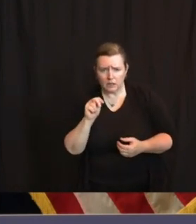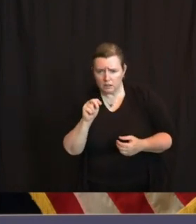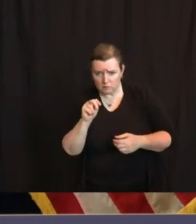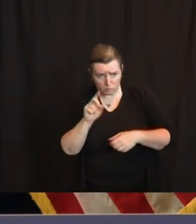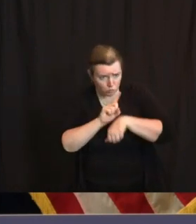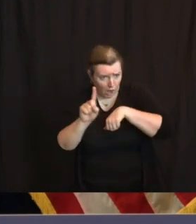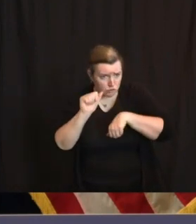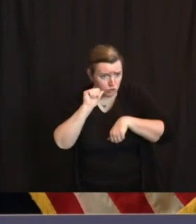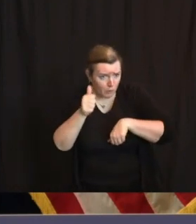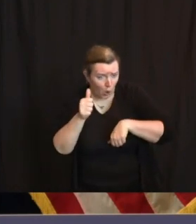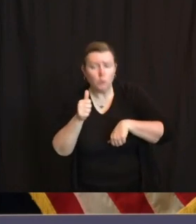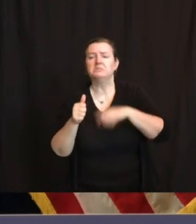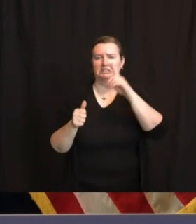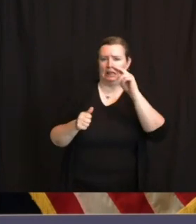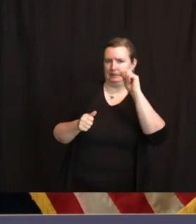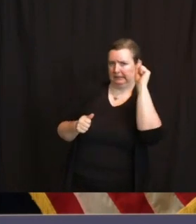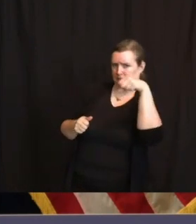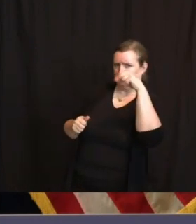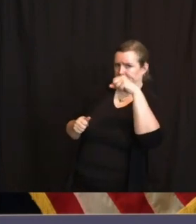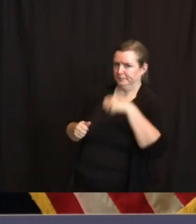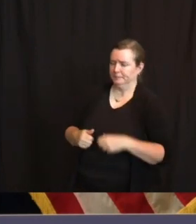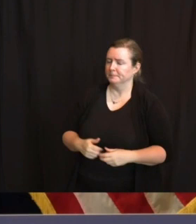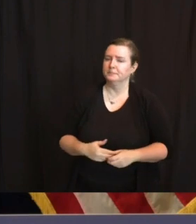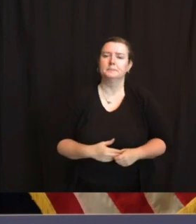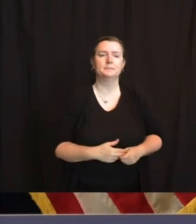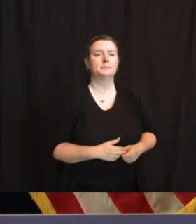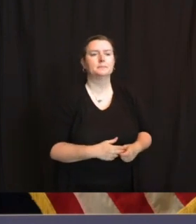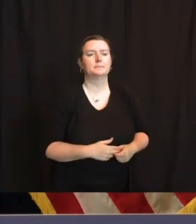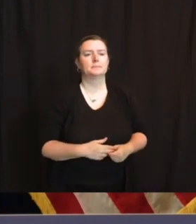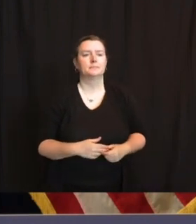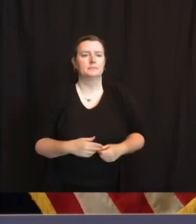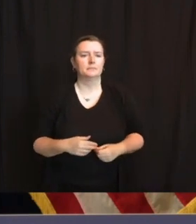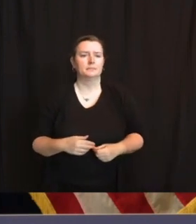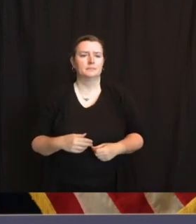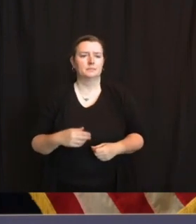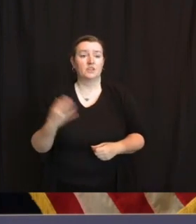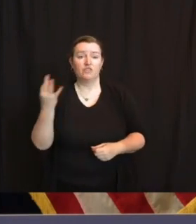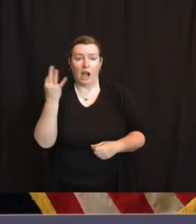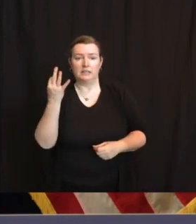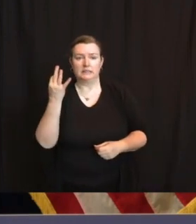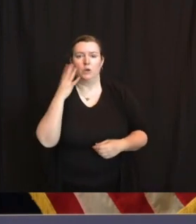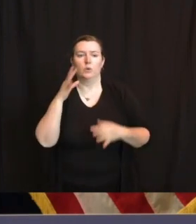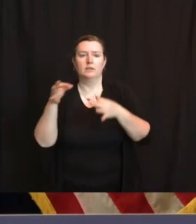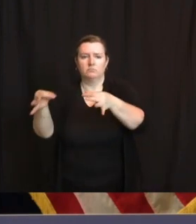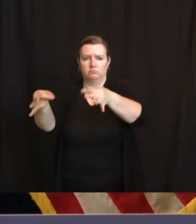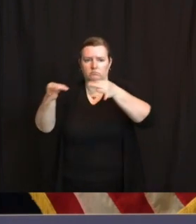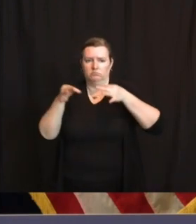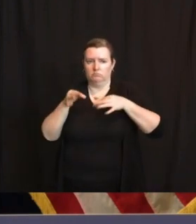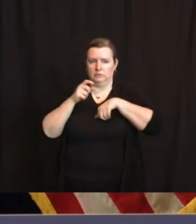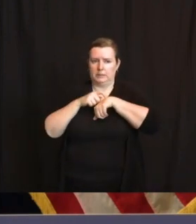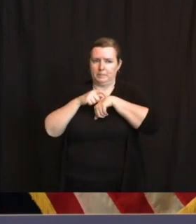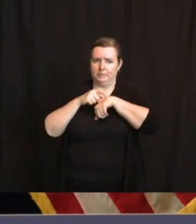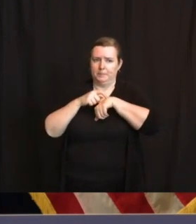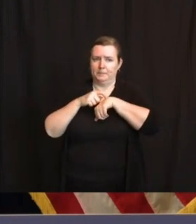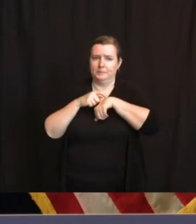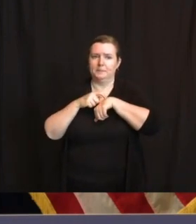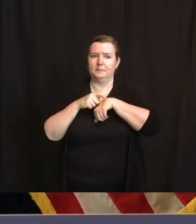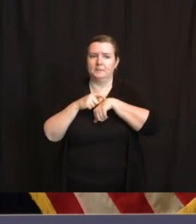Friday out of respect for Memorial Day weekend. We'll probably do it a little bit earlier. And Thursday is always subject to a